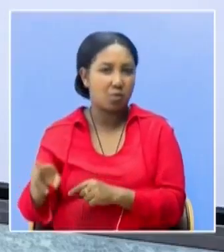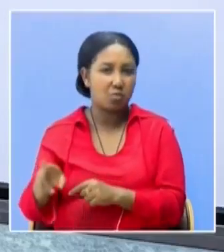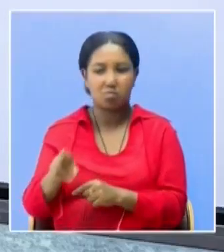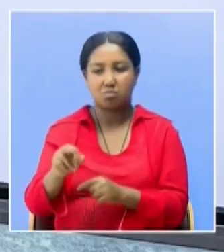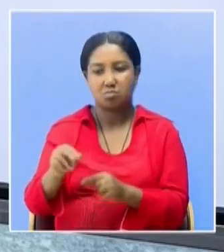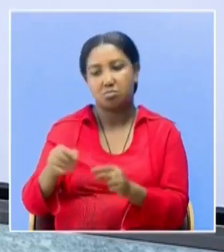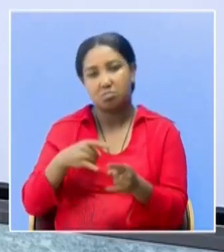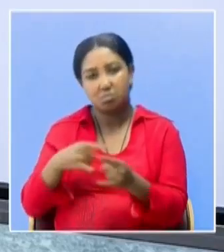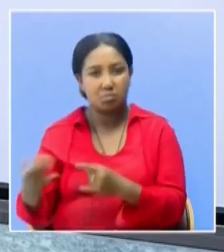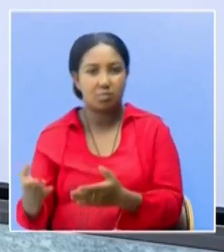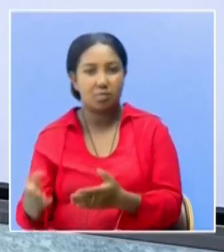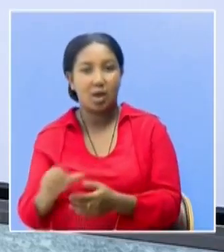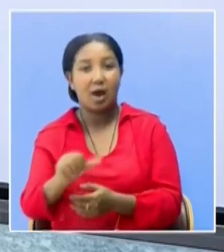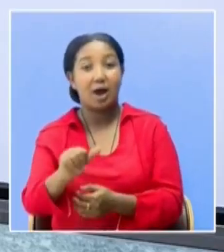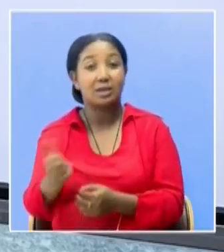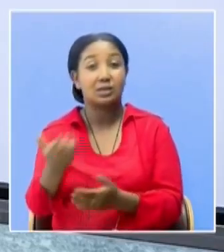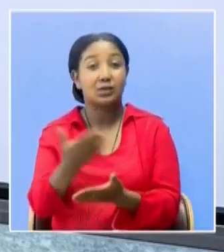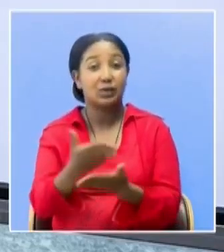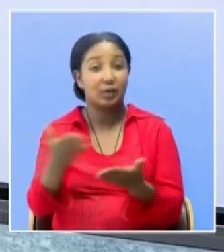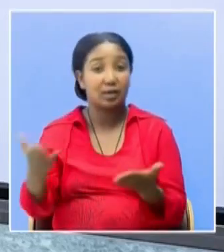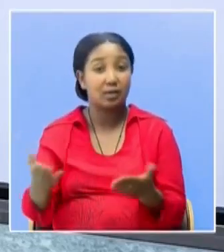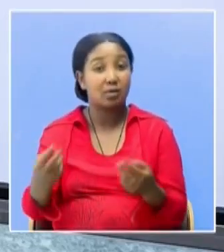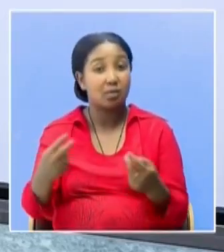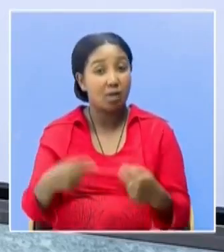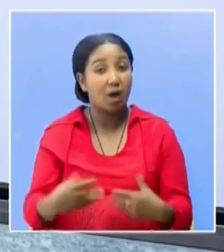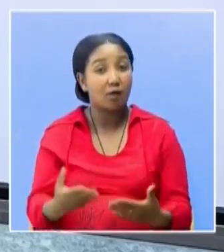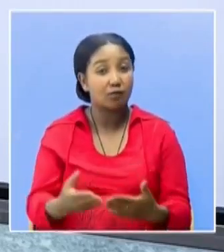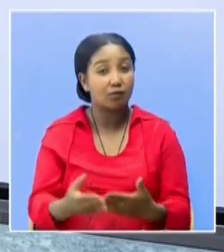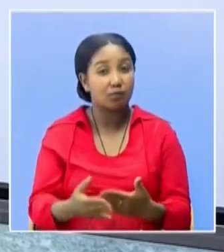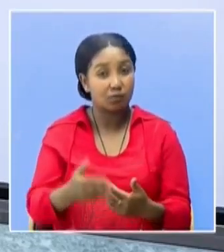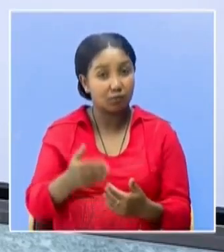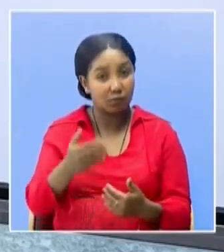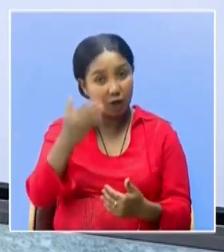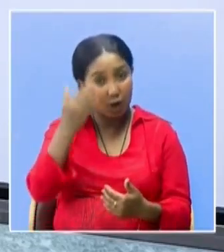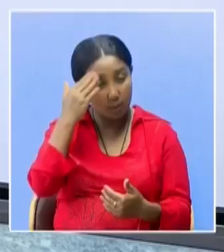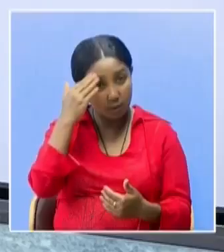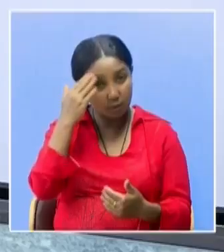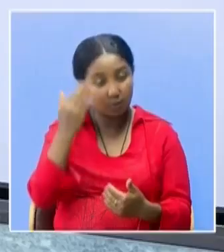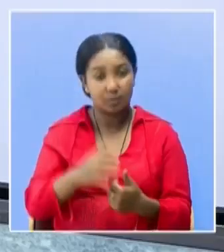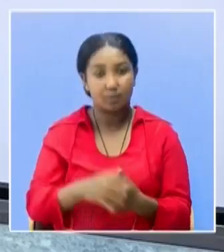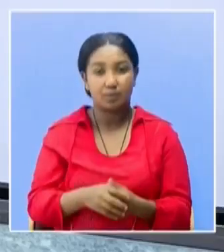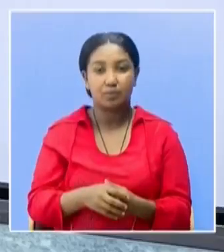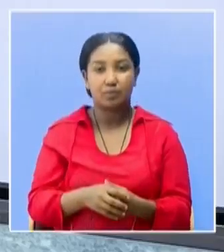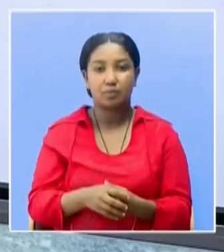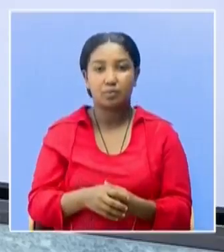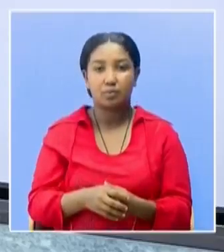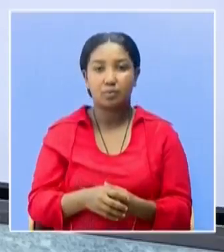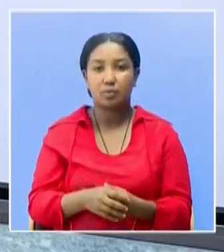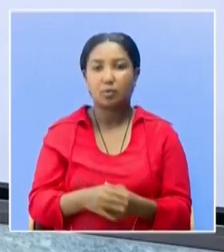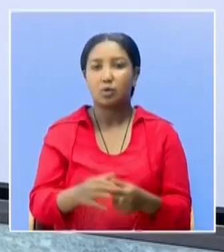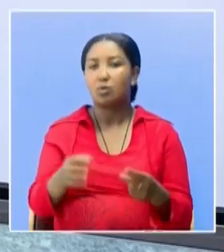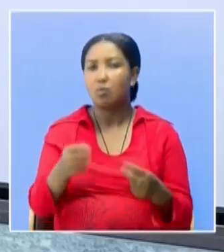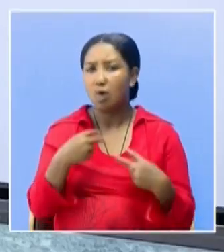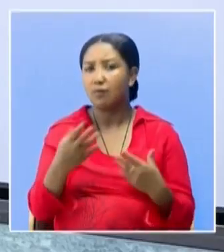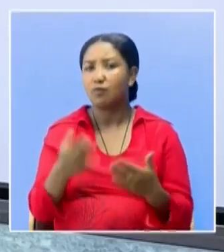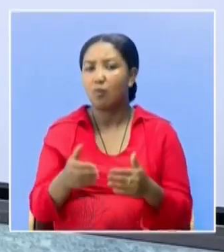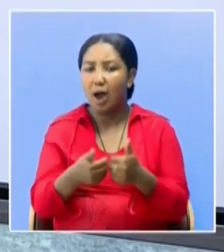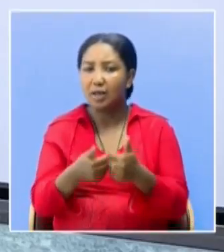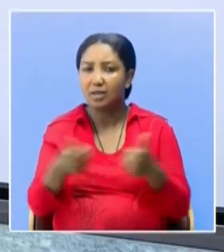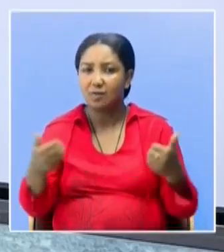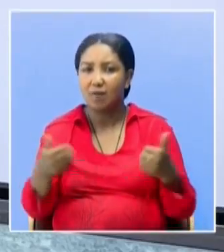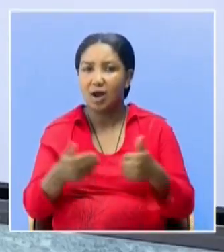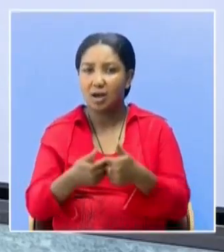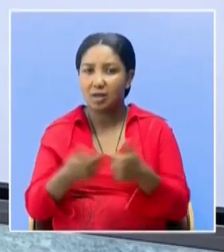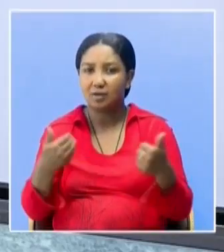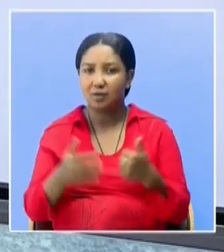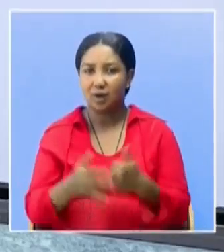else. Another thing, just you have to bear in mind about this issue is that you have to identify, so right?